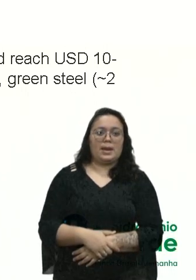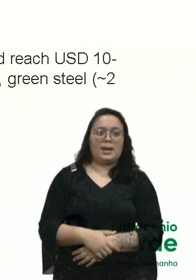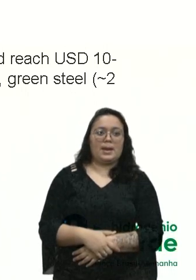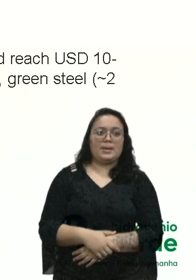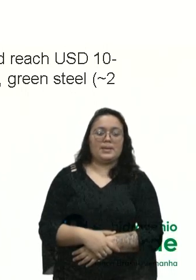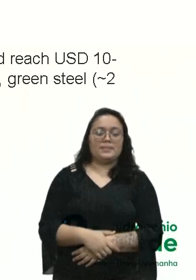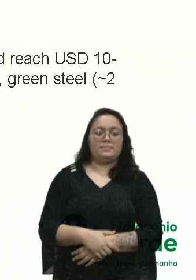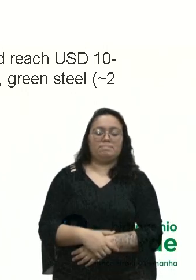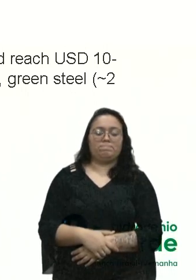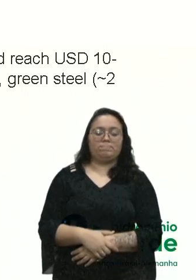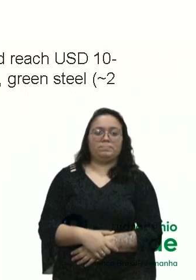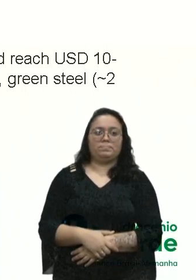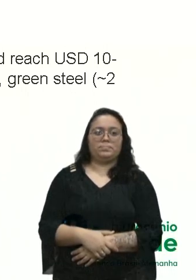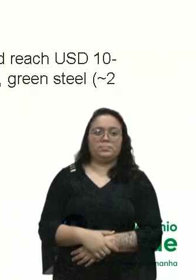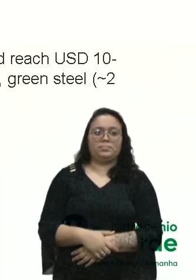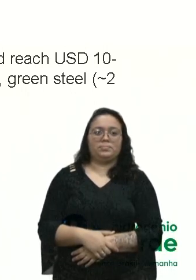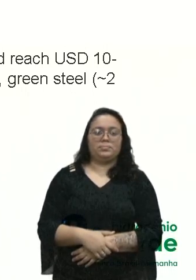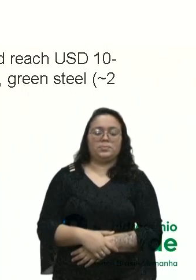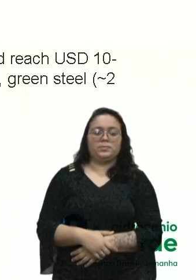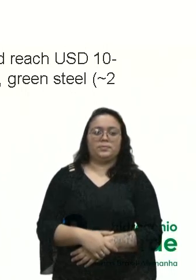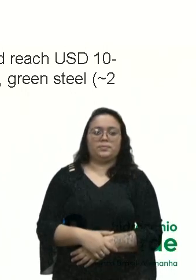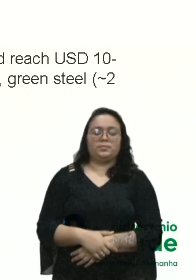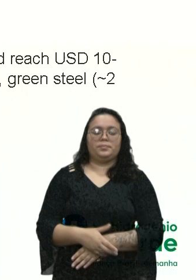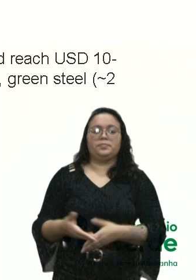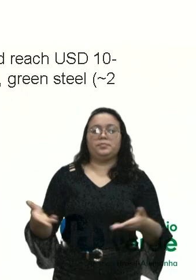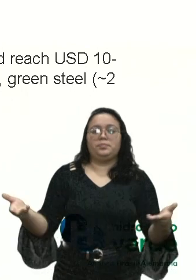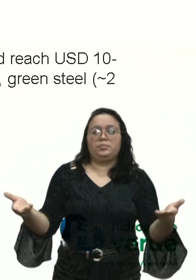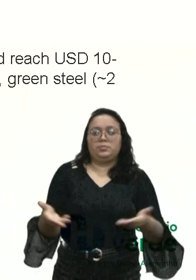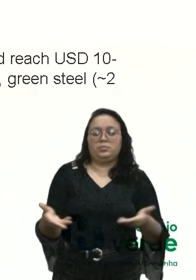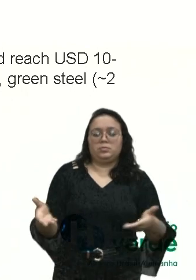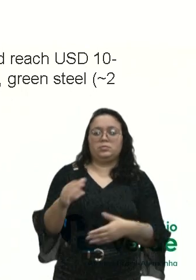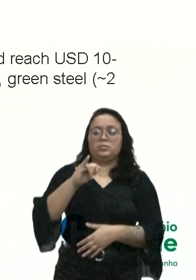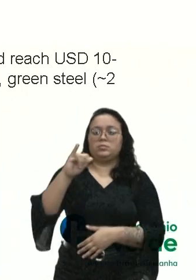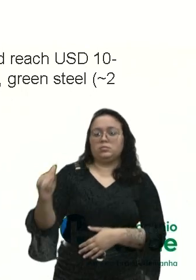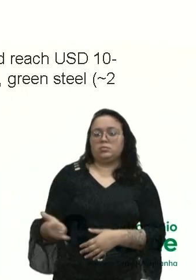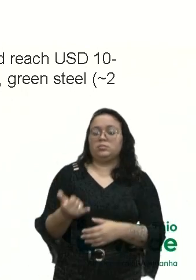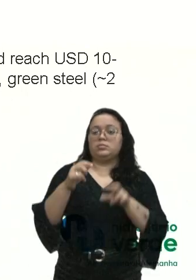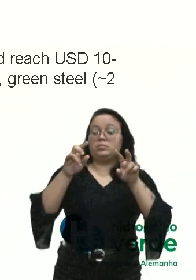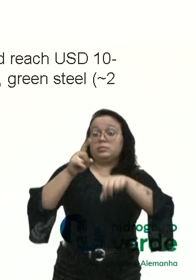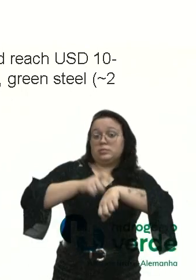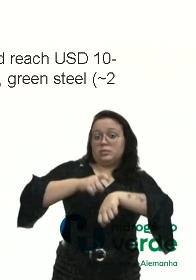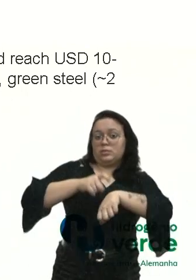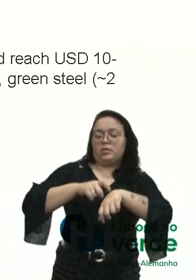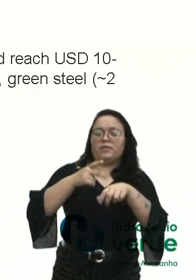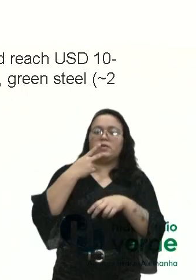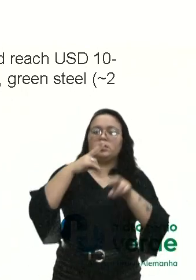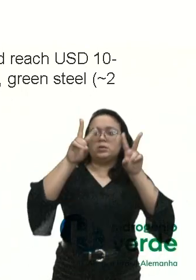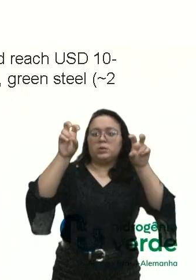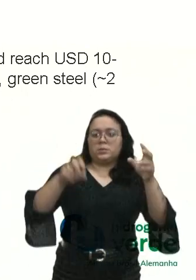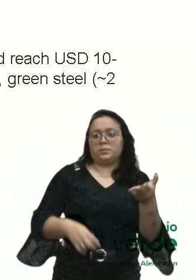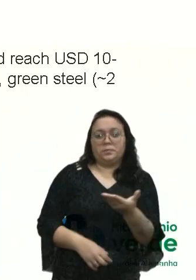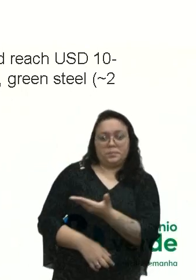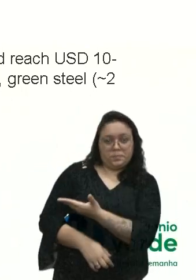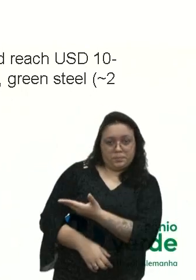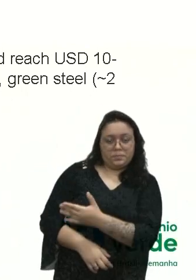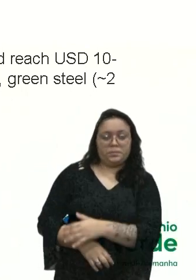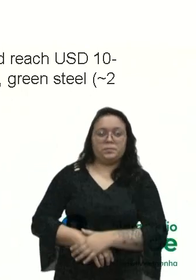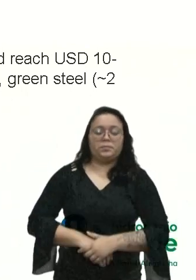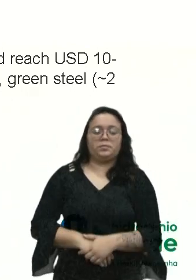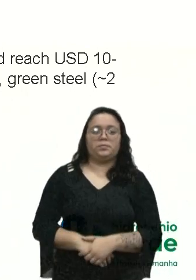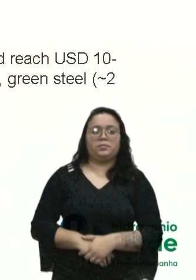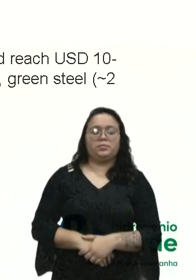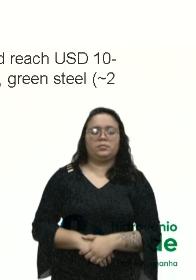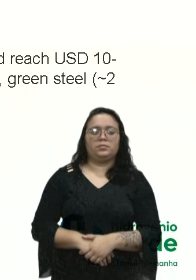Então vamos falar pouco aproveitar esse tempo para falar sobre off-taking. About off-taking, this issue of off-taking, when we look at